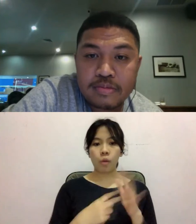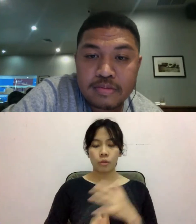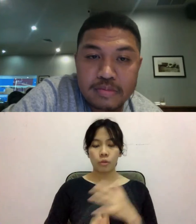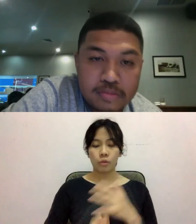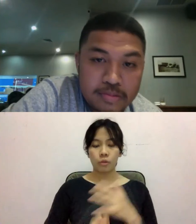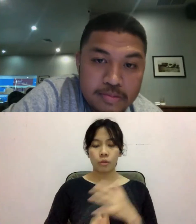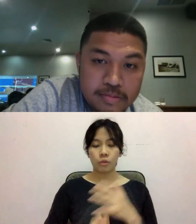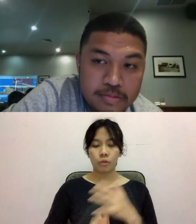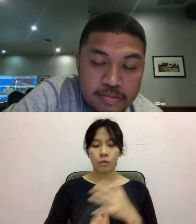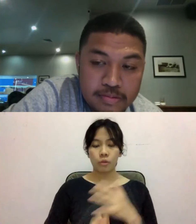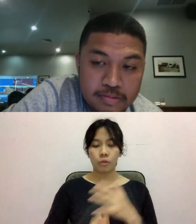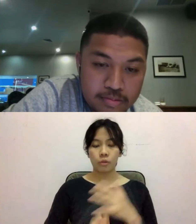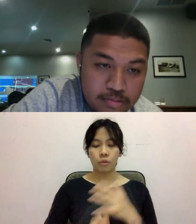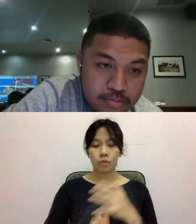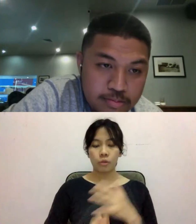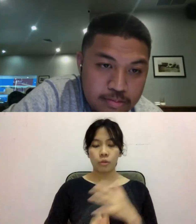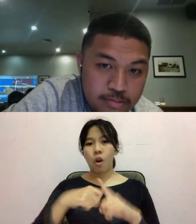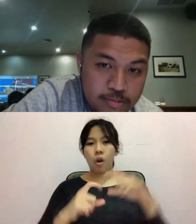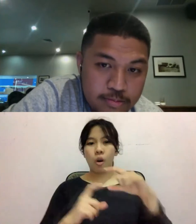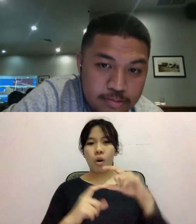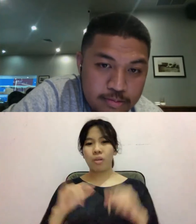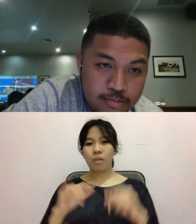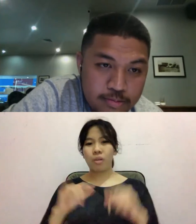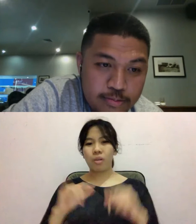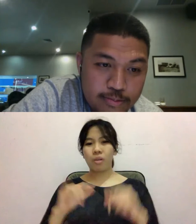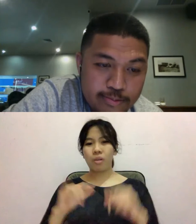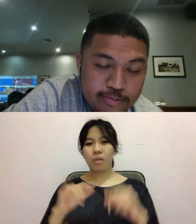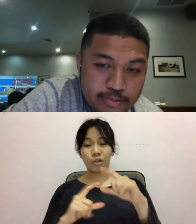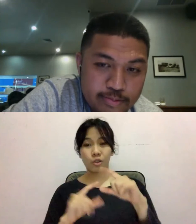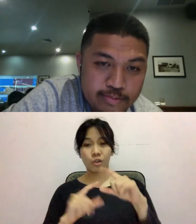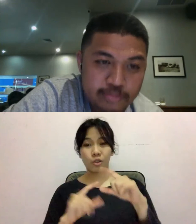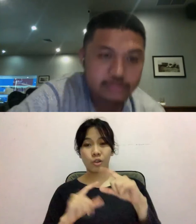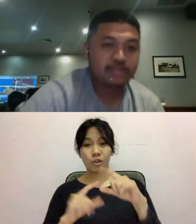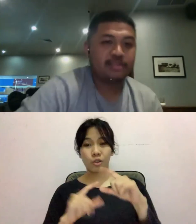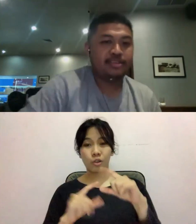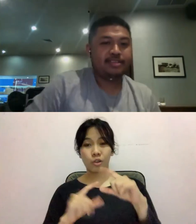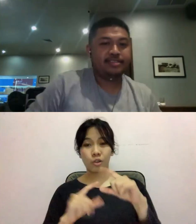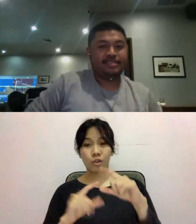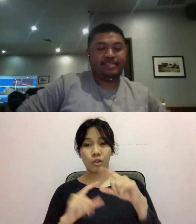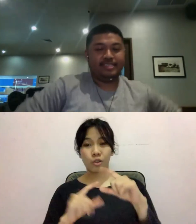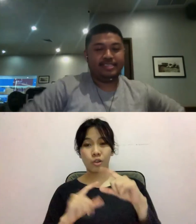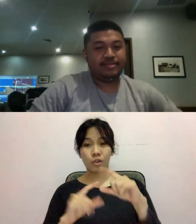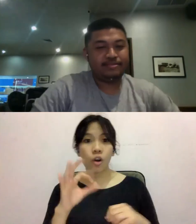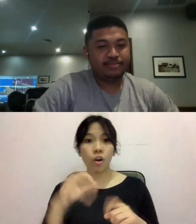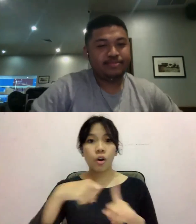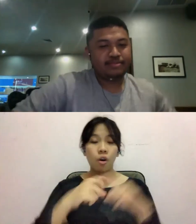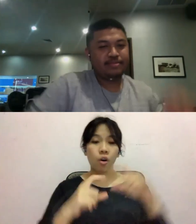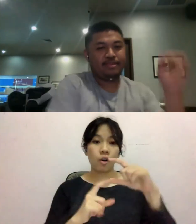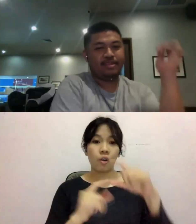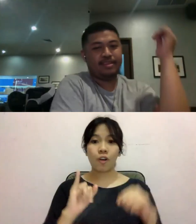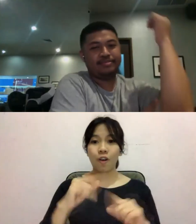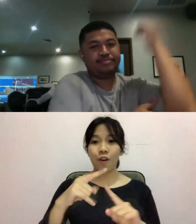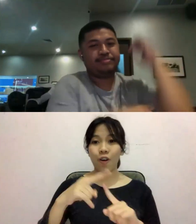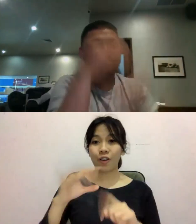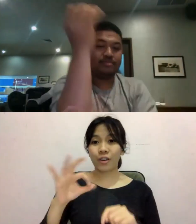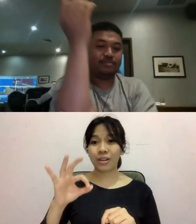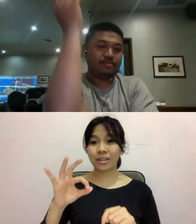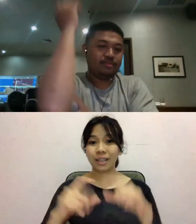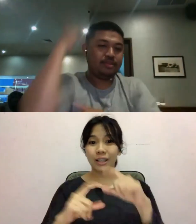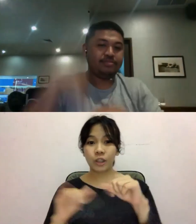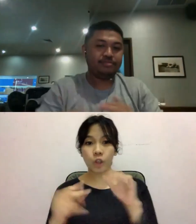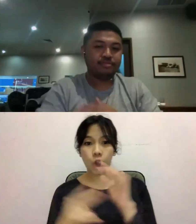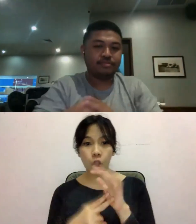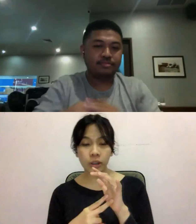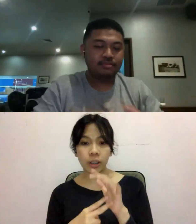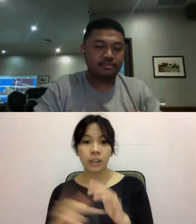also vasopressin. If you're familiar with the term oxytocin, people usually describe that as the hormone of